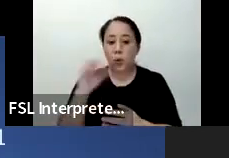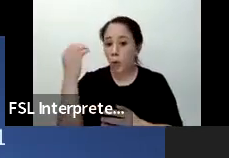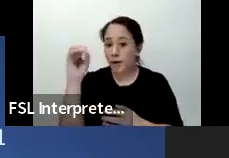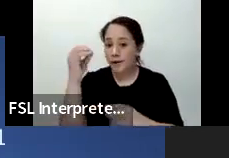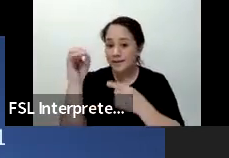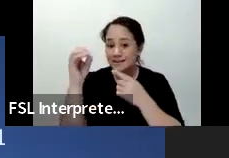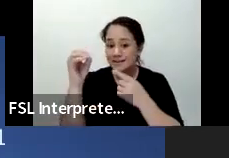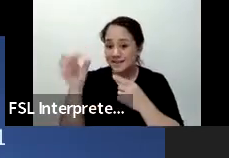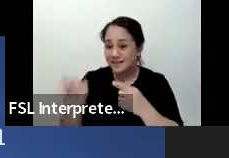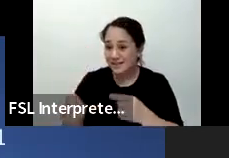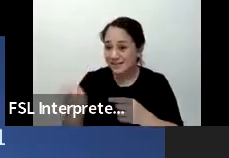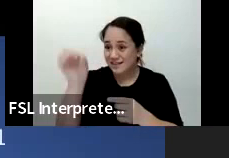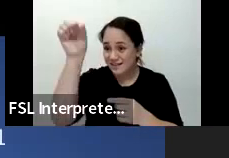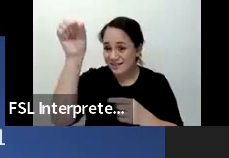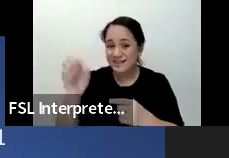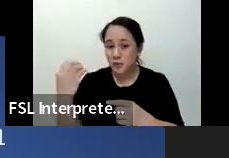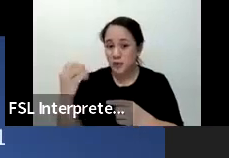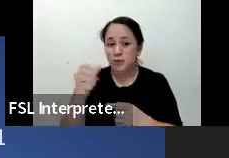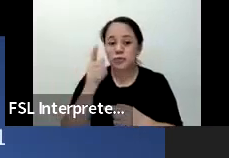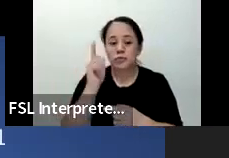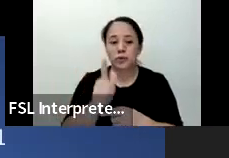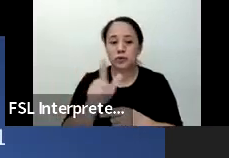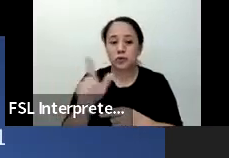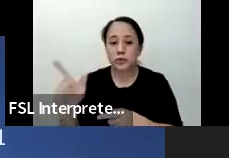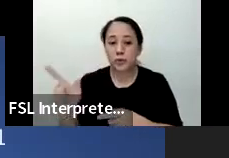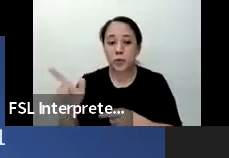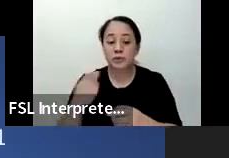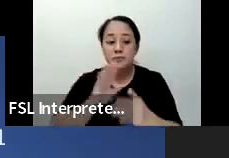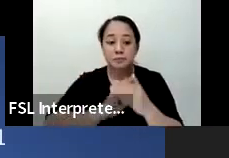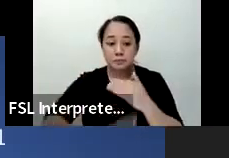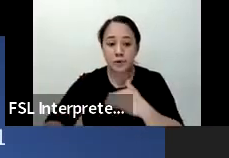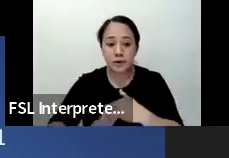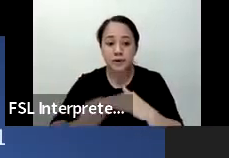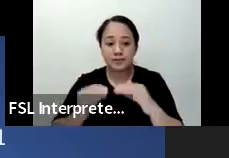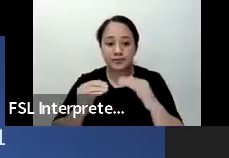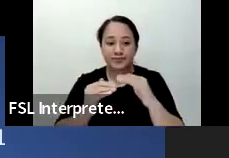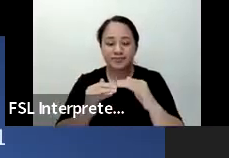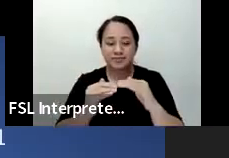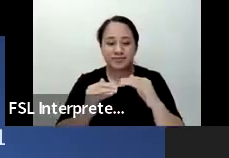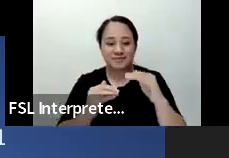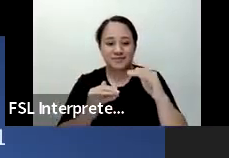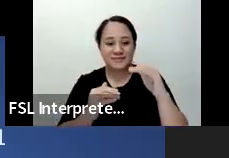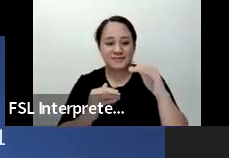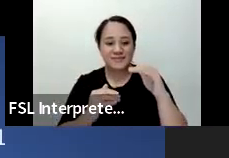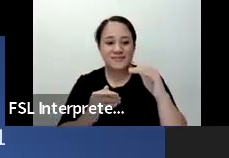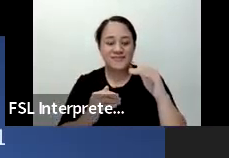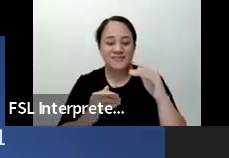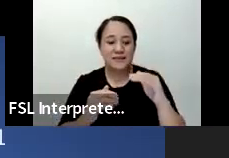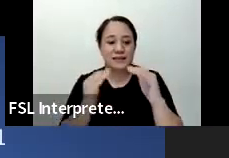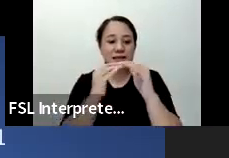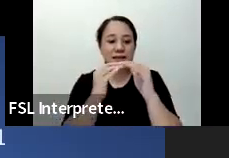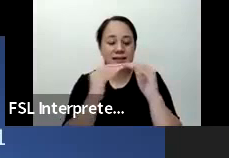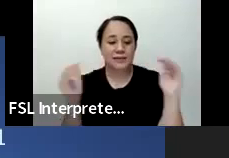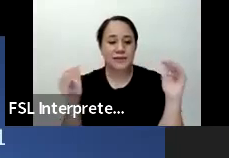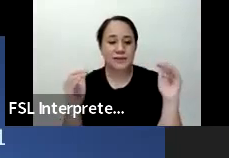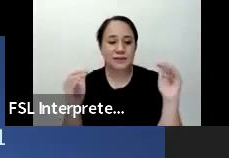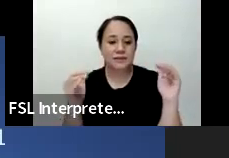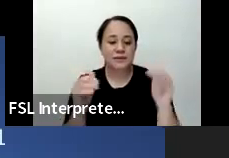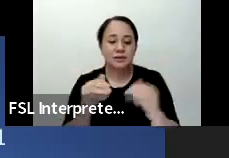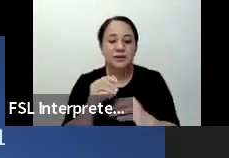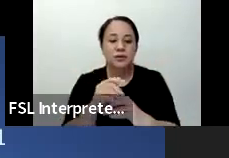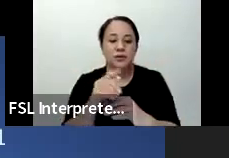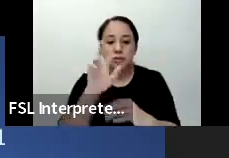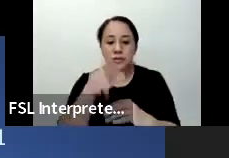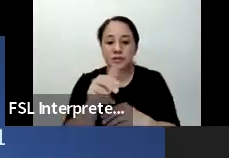for 2021 registered births is really above the levels from